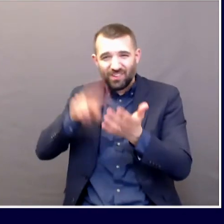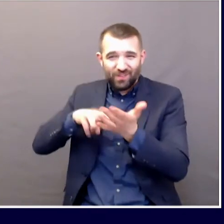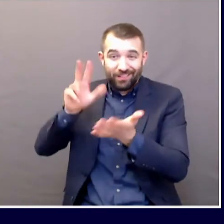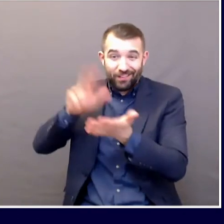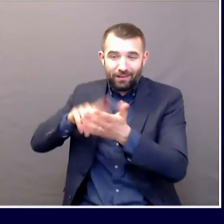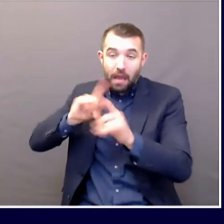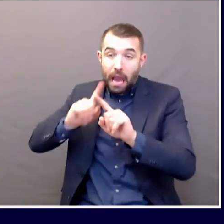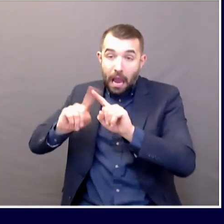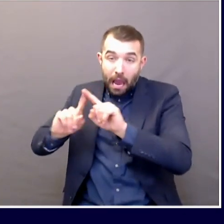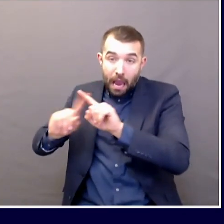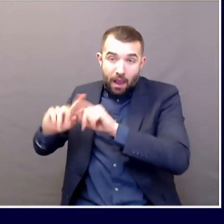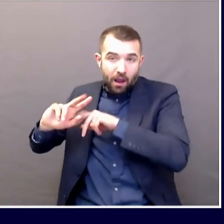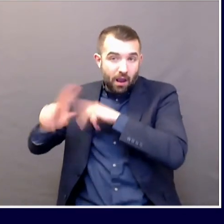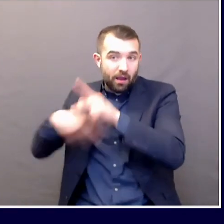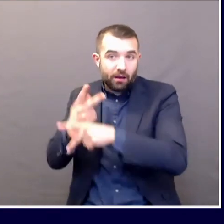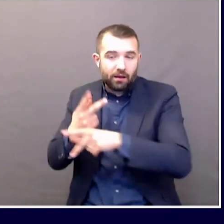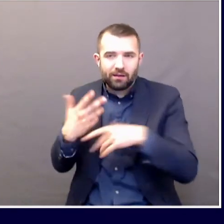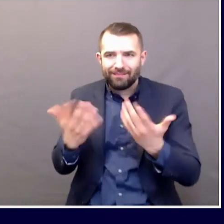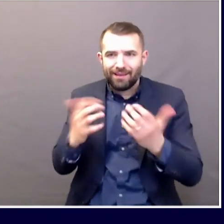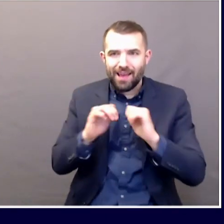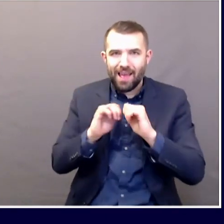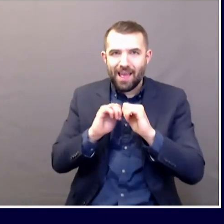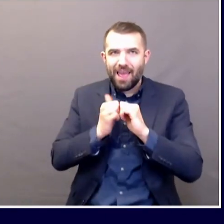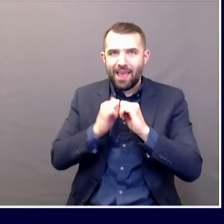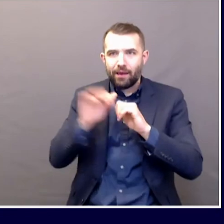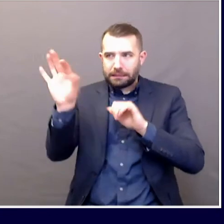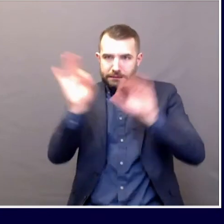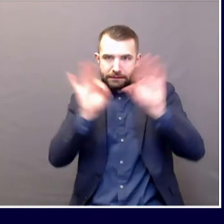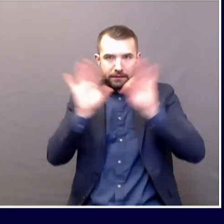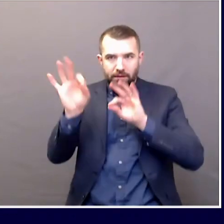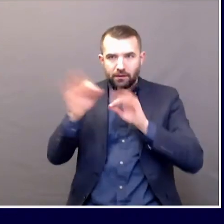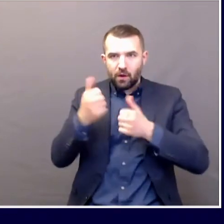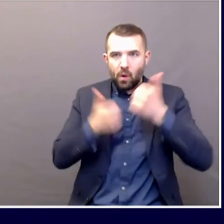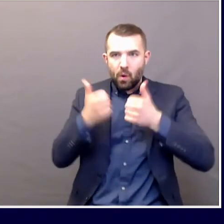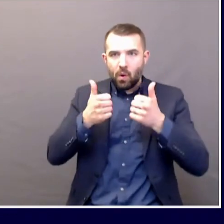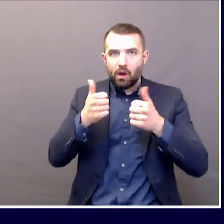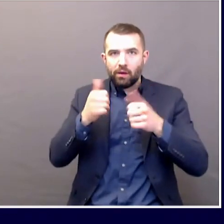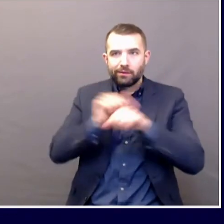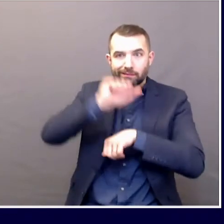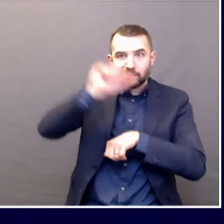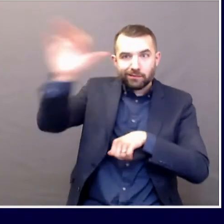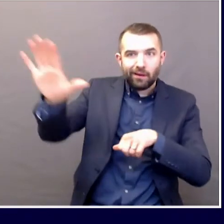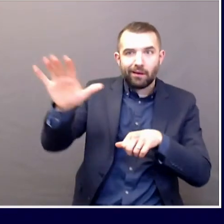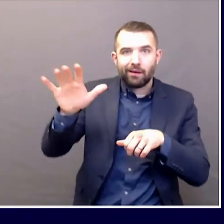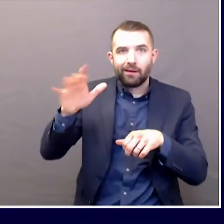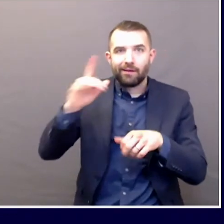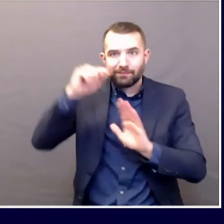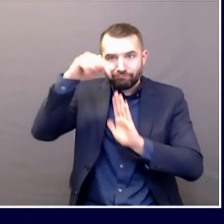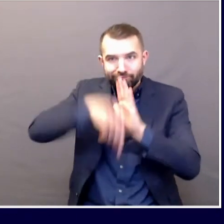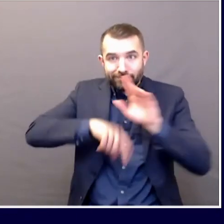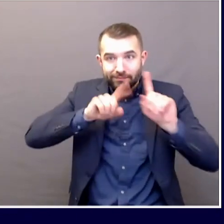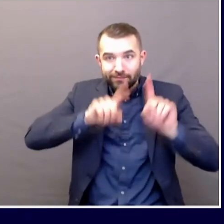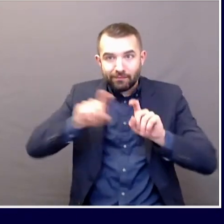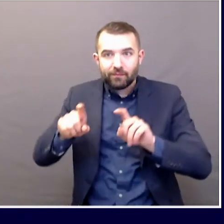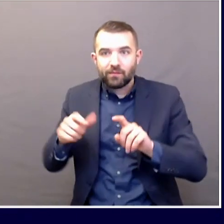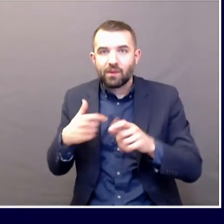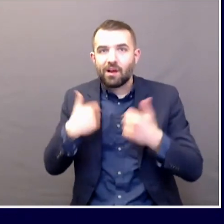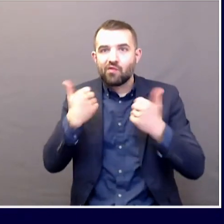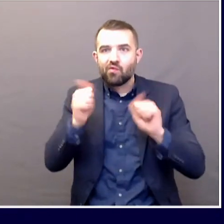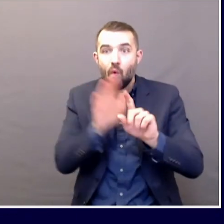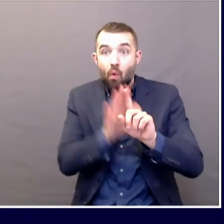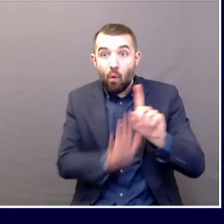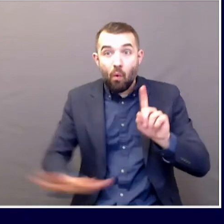about selecting those involves multiple steps. We try to find a geographic diversity across the state. Jackson Laboratory, as well as the